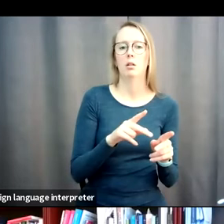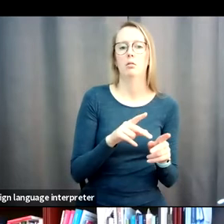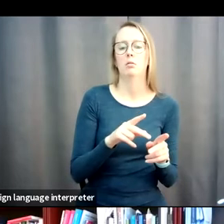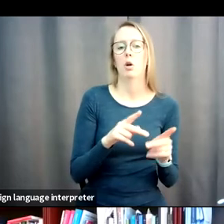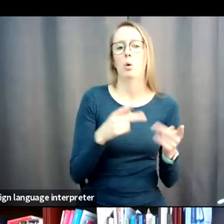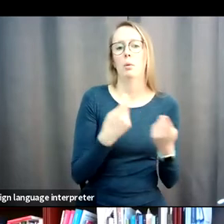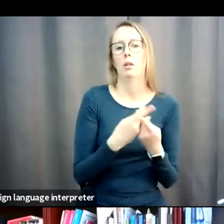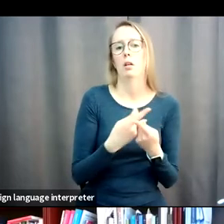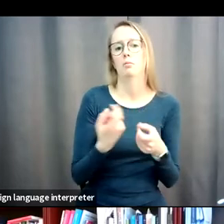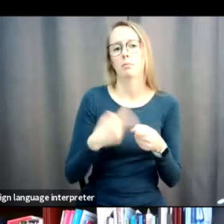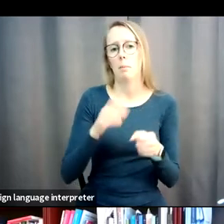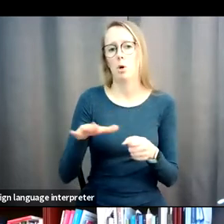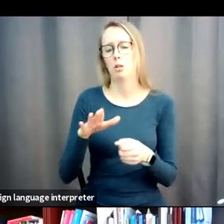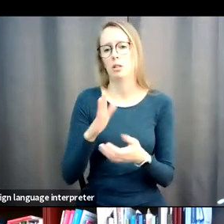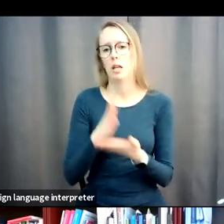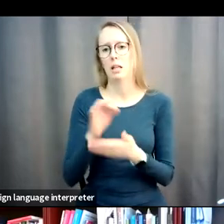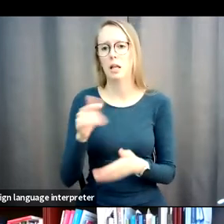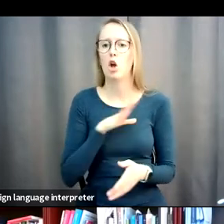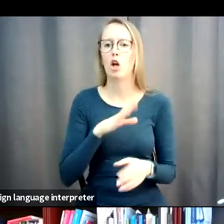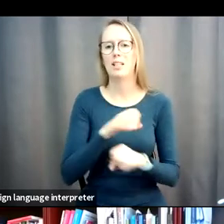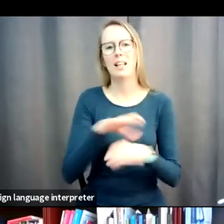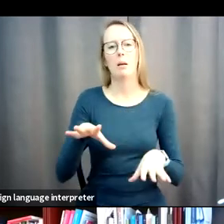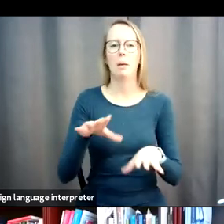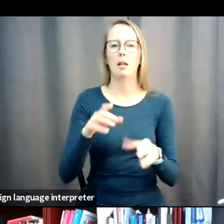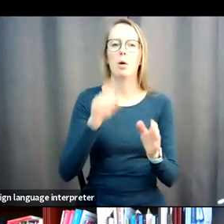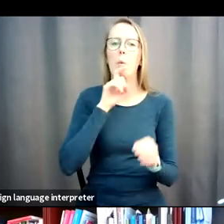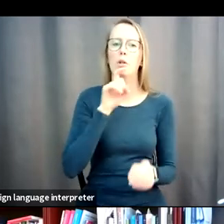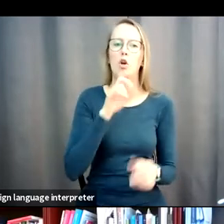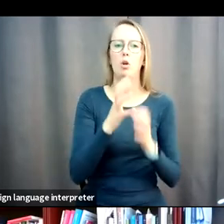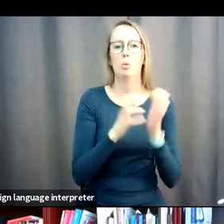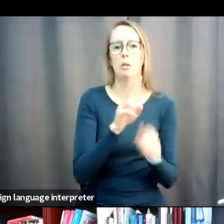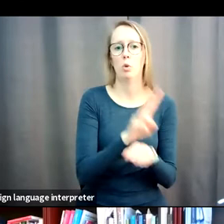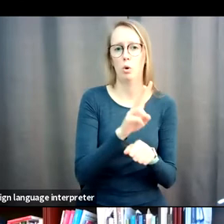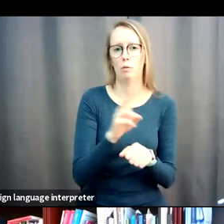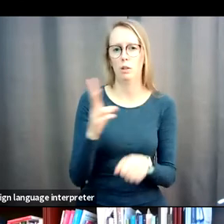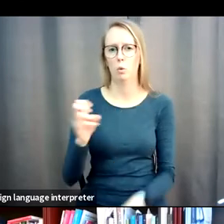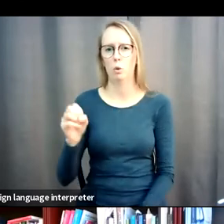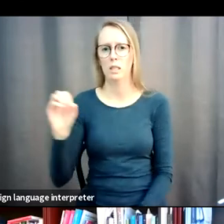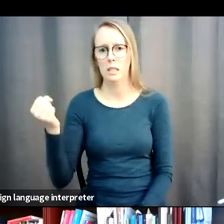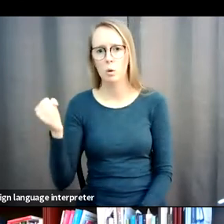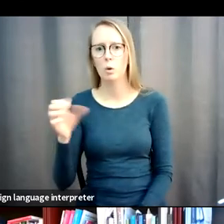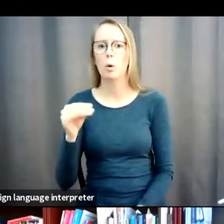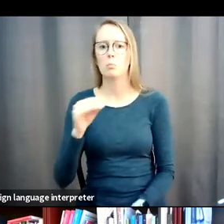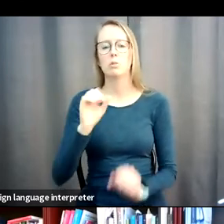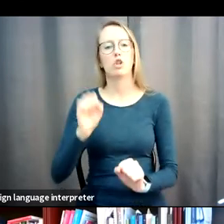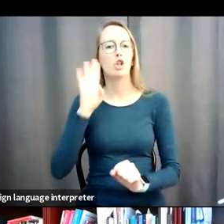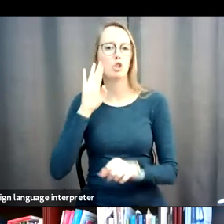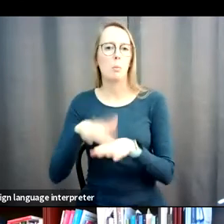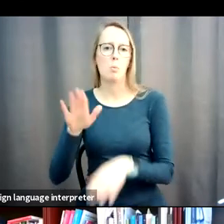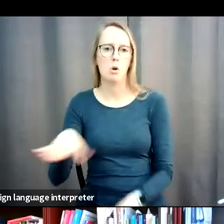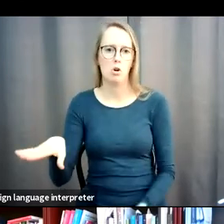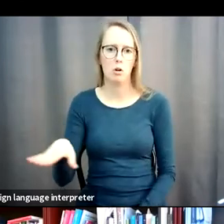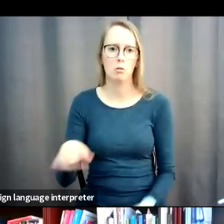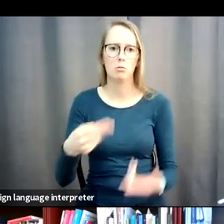Child has a general comment number 12 of 2009 on the right of the child to be heard. It